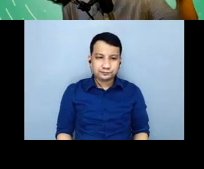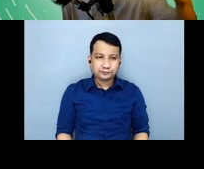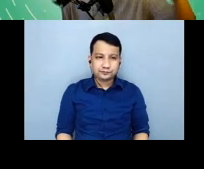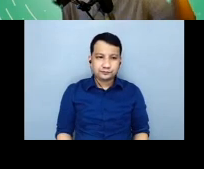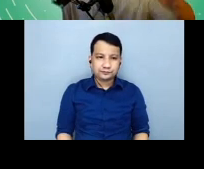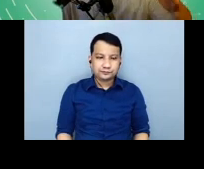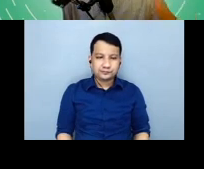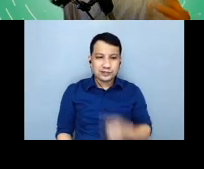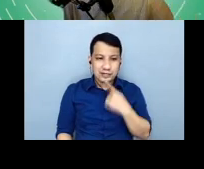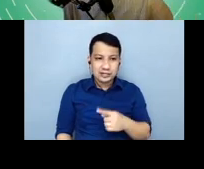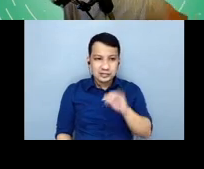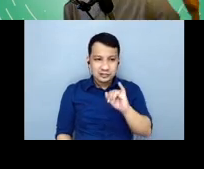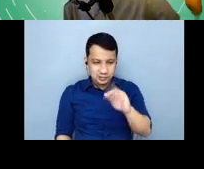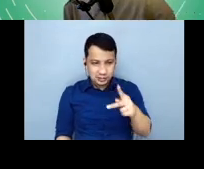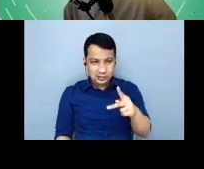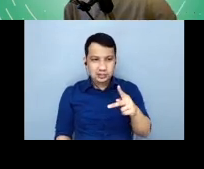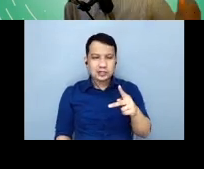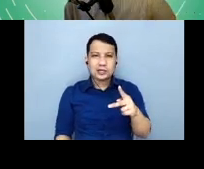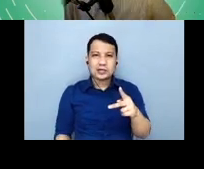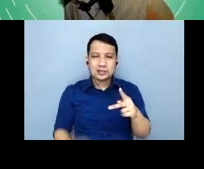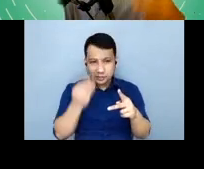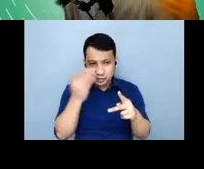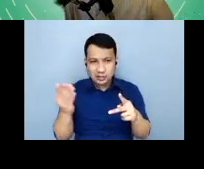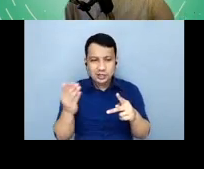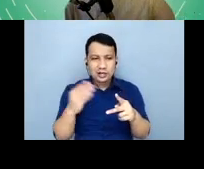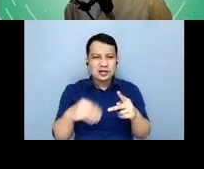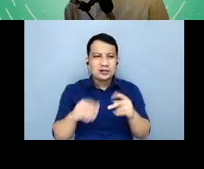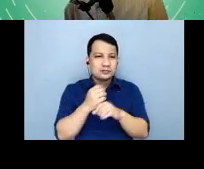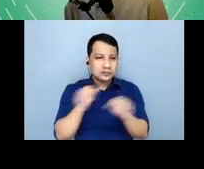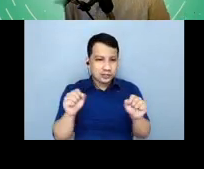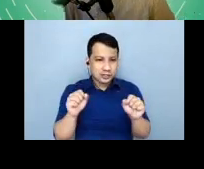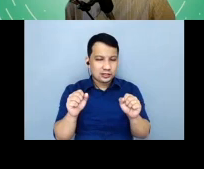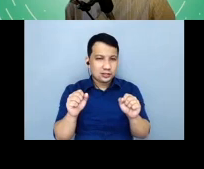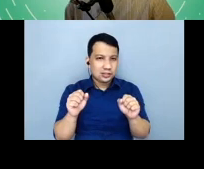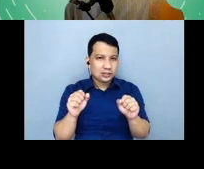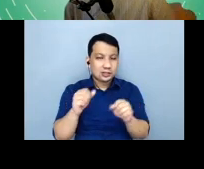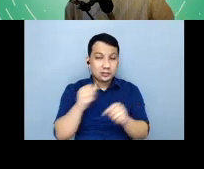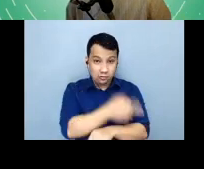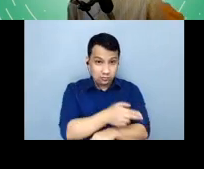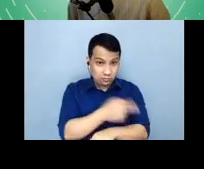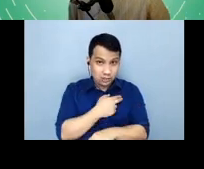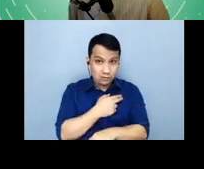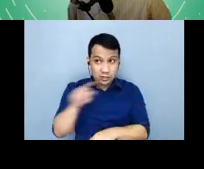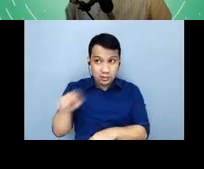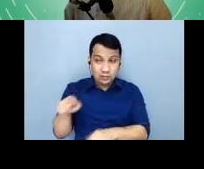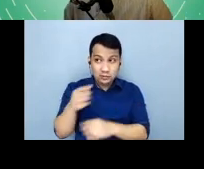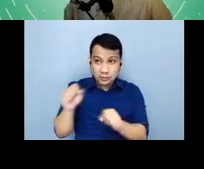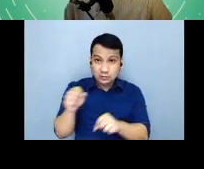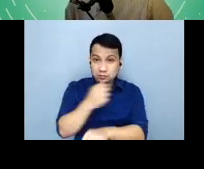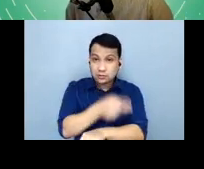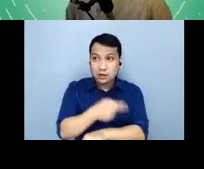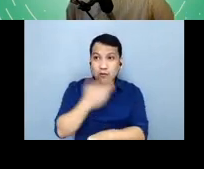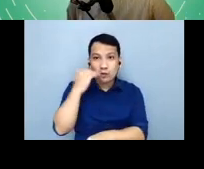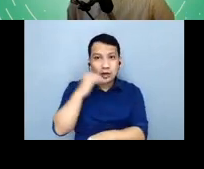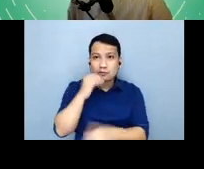these inks, these latex inks, are actually safe for use in hospitals, which is something that you can't have because of chemicals